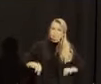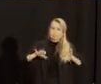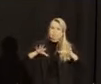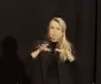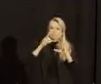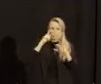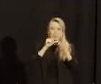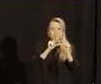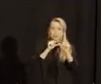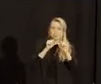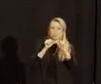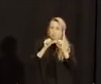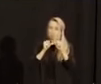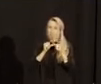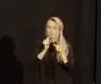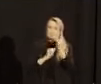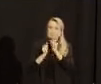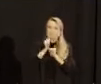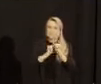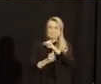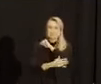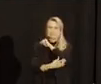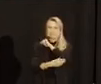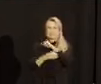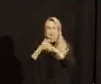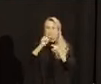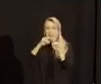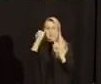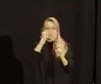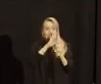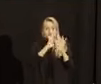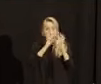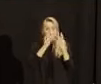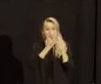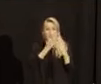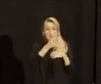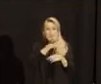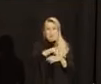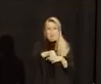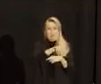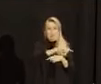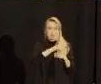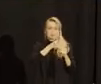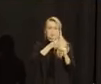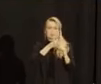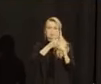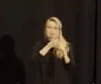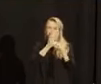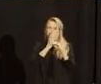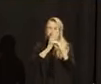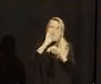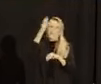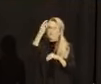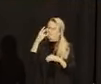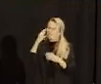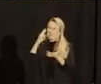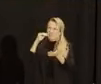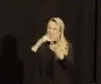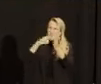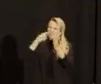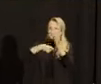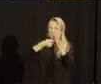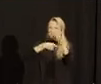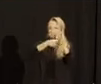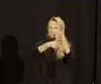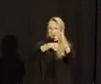as family members, you're likely putting out over $17,000 worth of labor helping support your loved one.